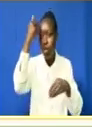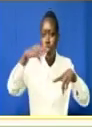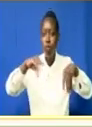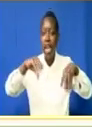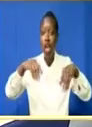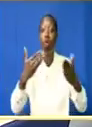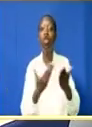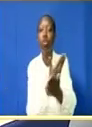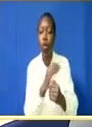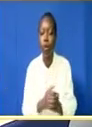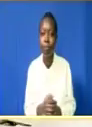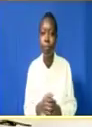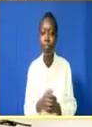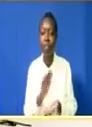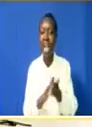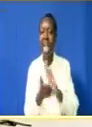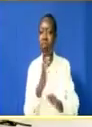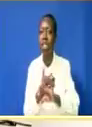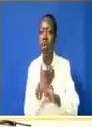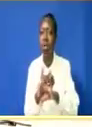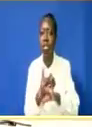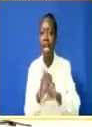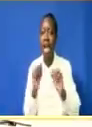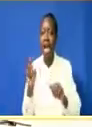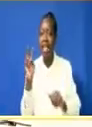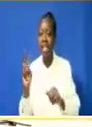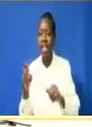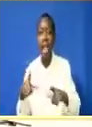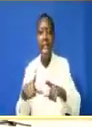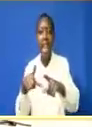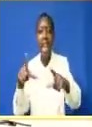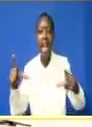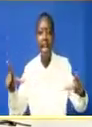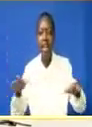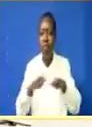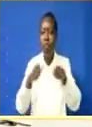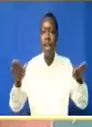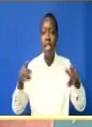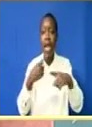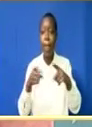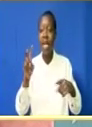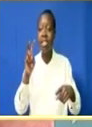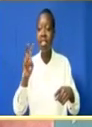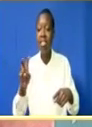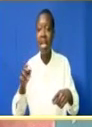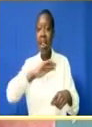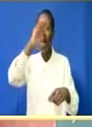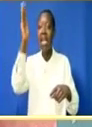The bare rocks. You usually find a very flat land, very nice land. But you just find a stone. Imesimama peke yake.